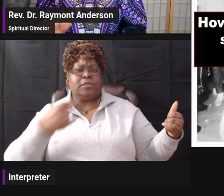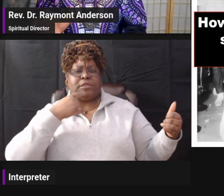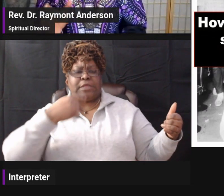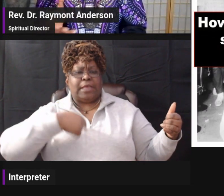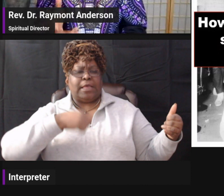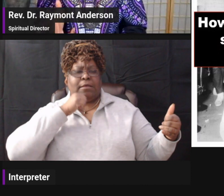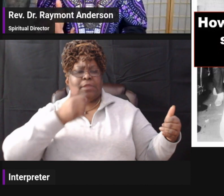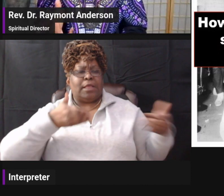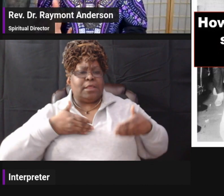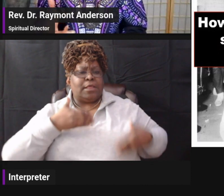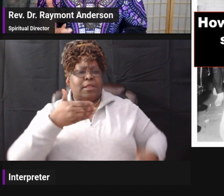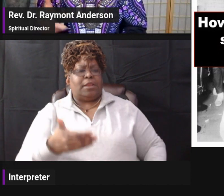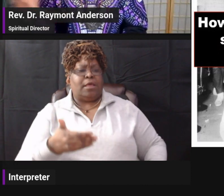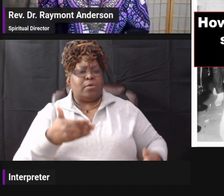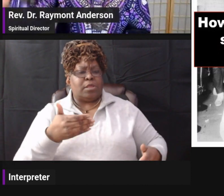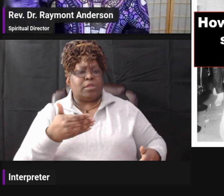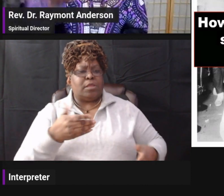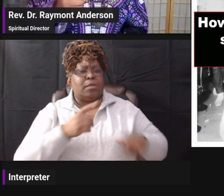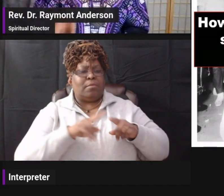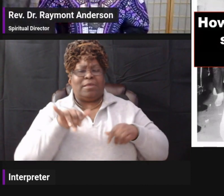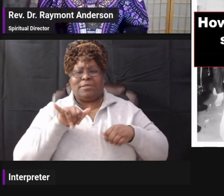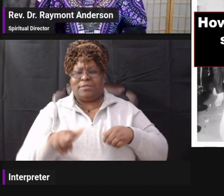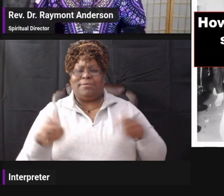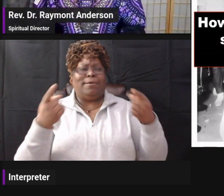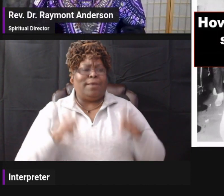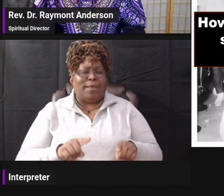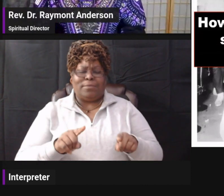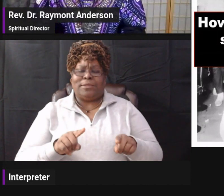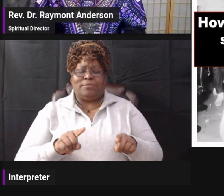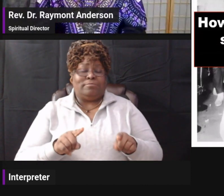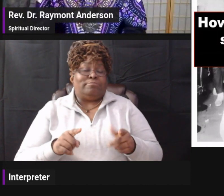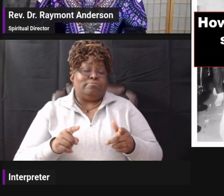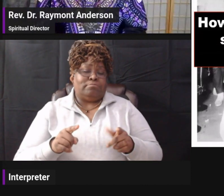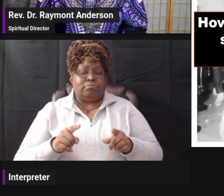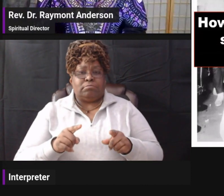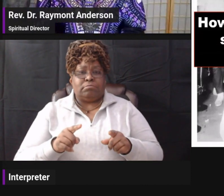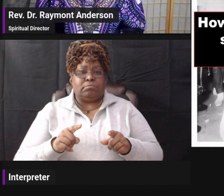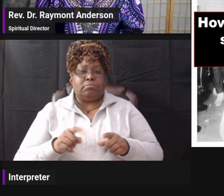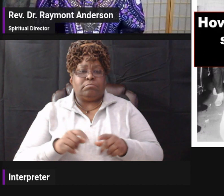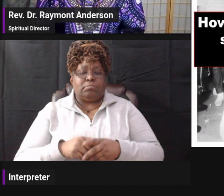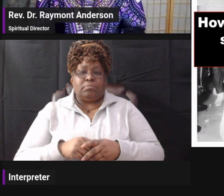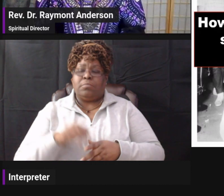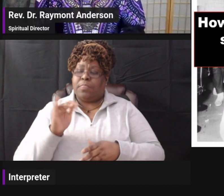not allowing it, I'm not permitting it, but it is still happening nonetheless?